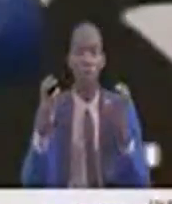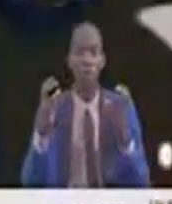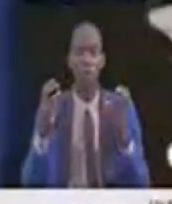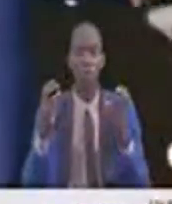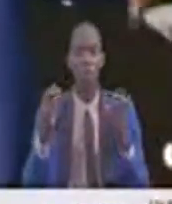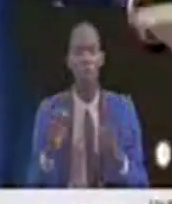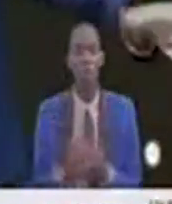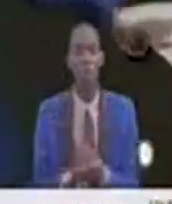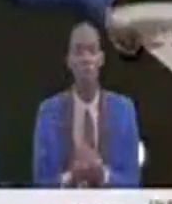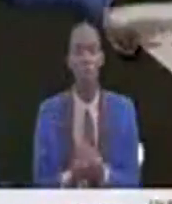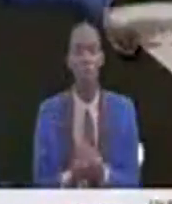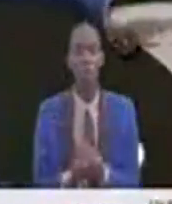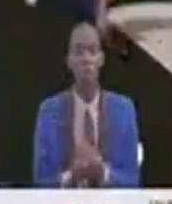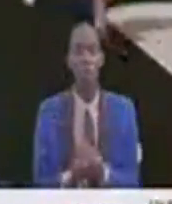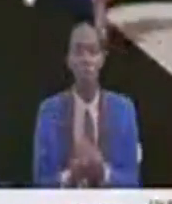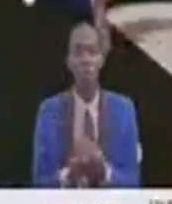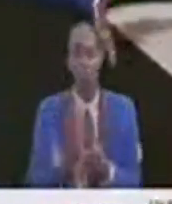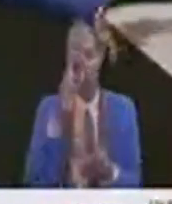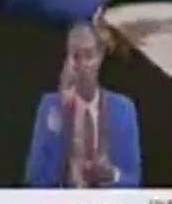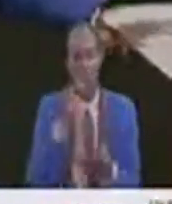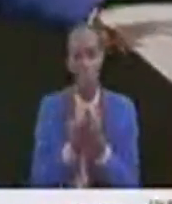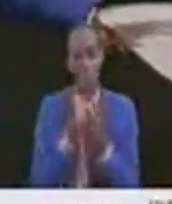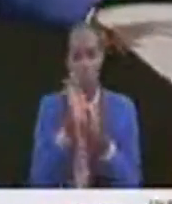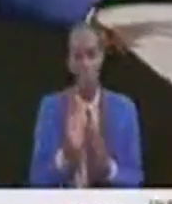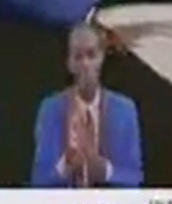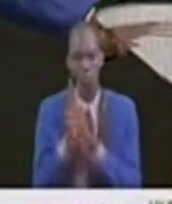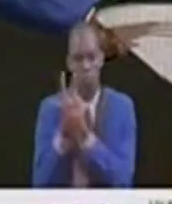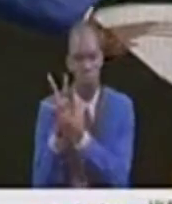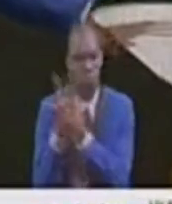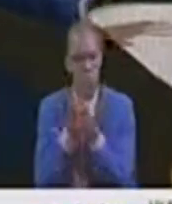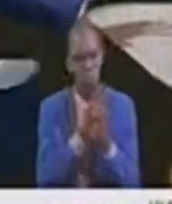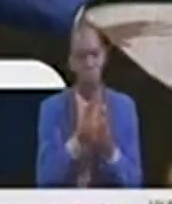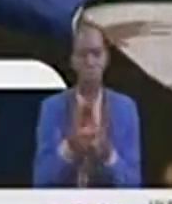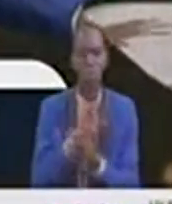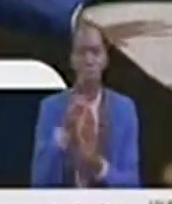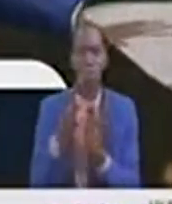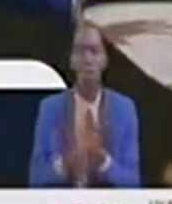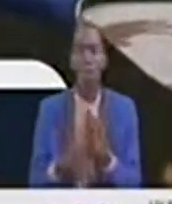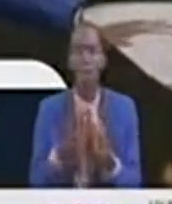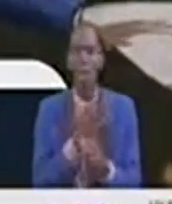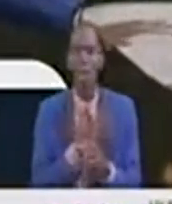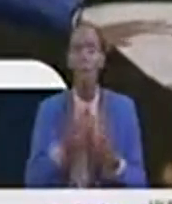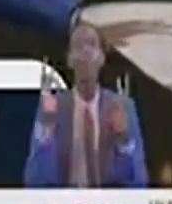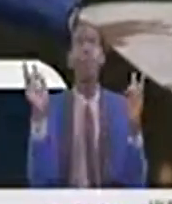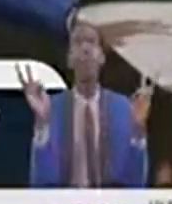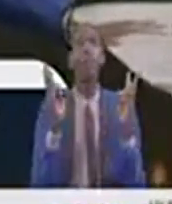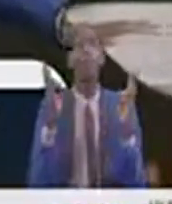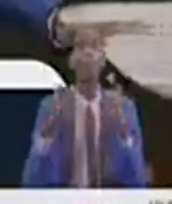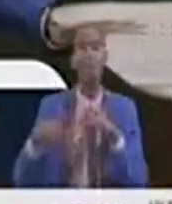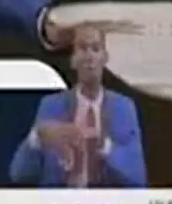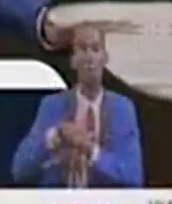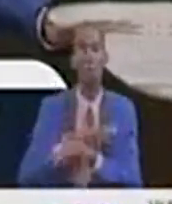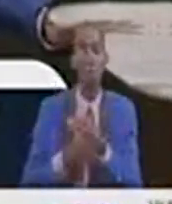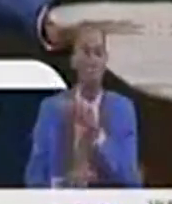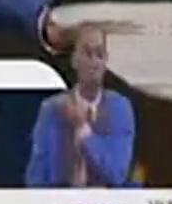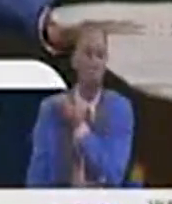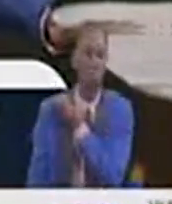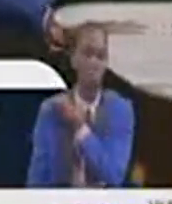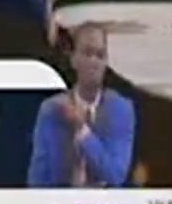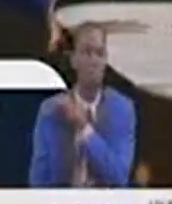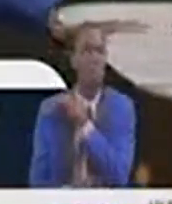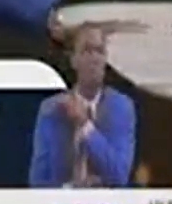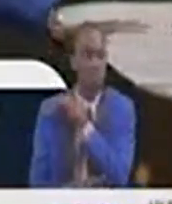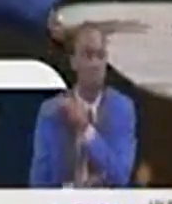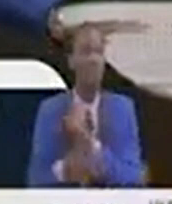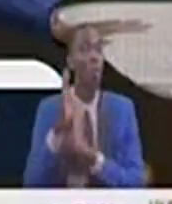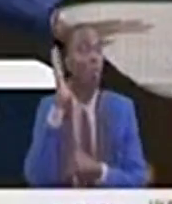this title, Believer's Vigilance and Victory Over Temptation. Temptation